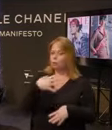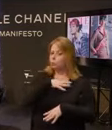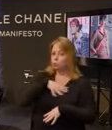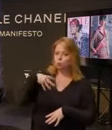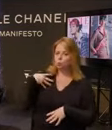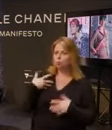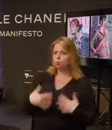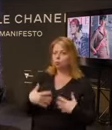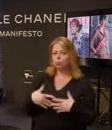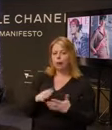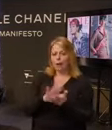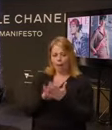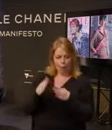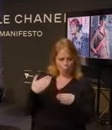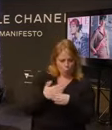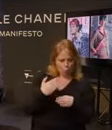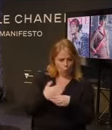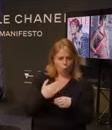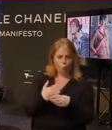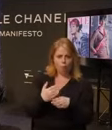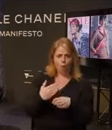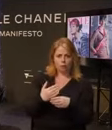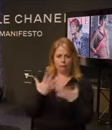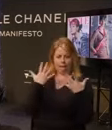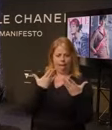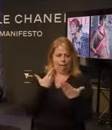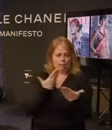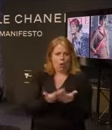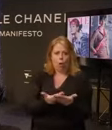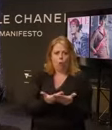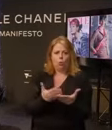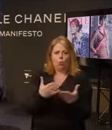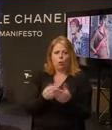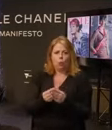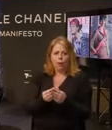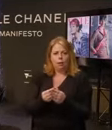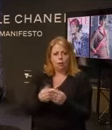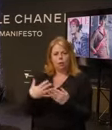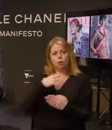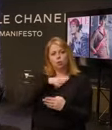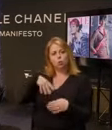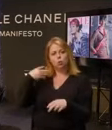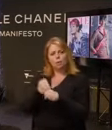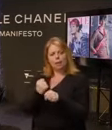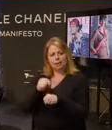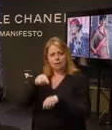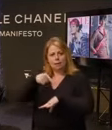the way she worked hands-on with jewellers of the period, you know, Duke